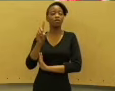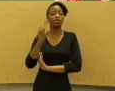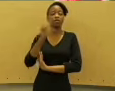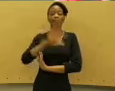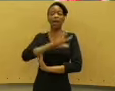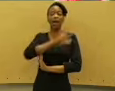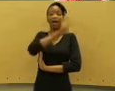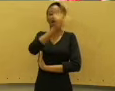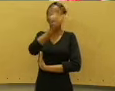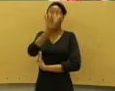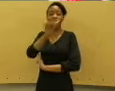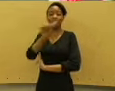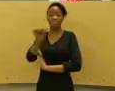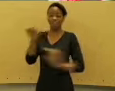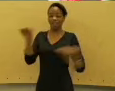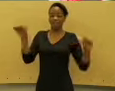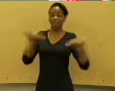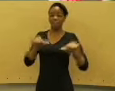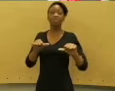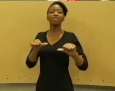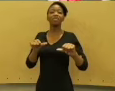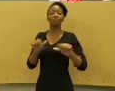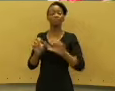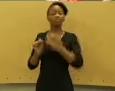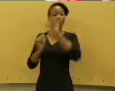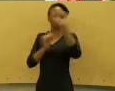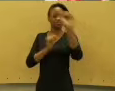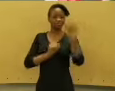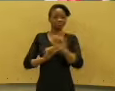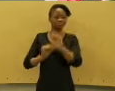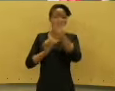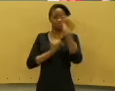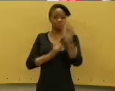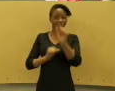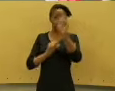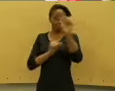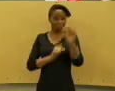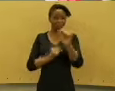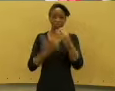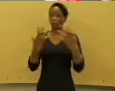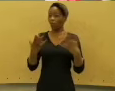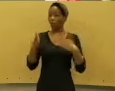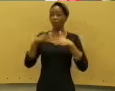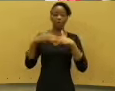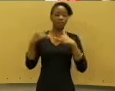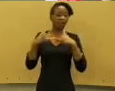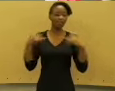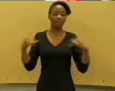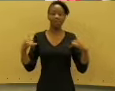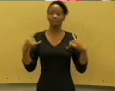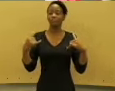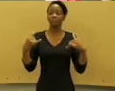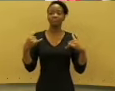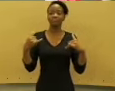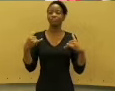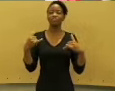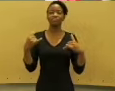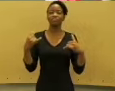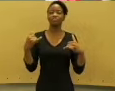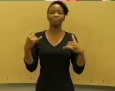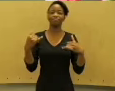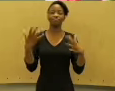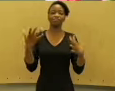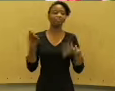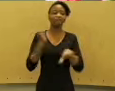as virtual as virtual avatars. Ah. And what is it at that point in time that